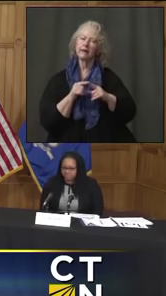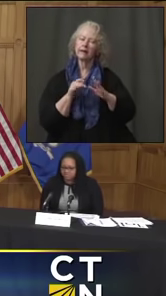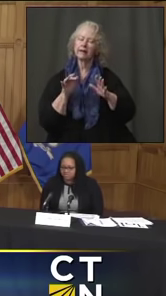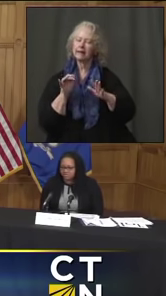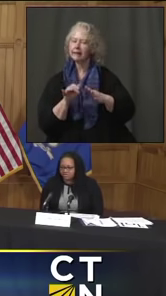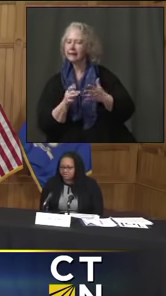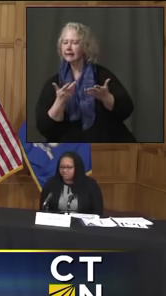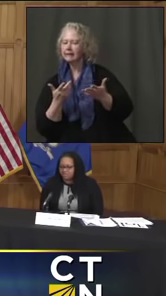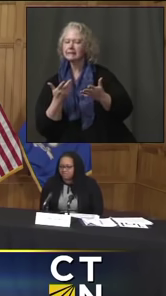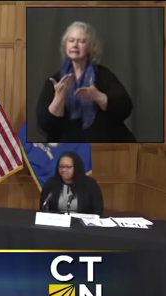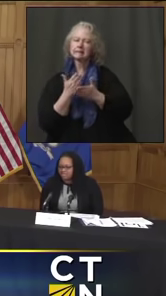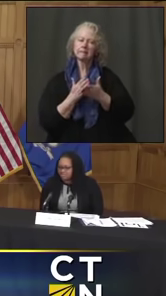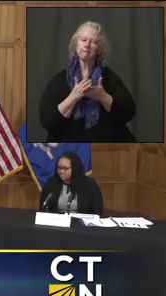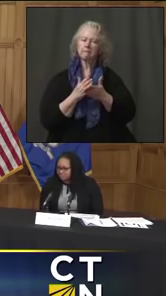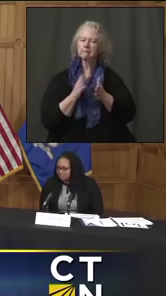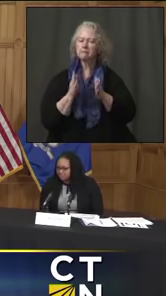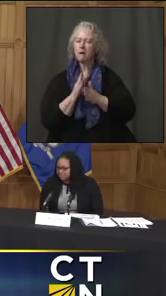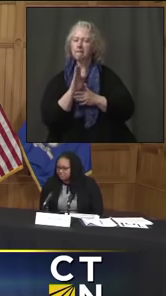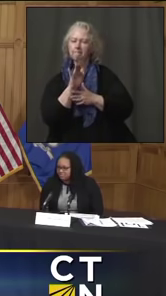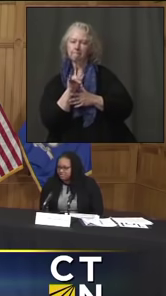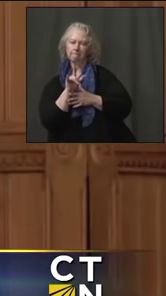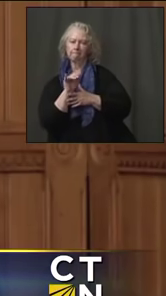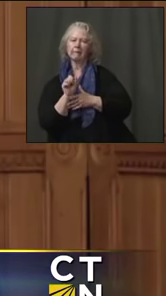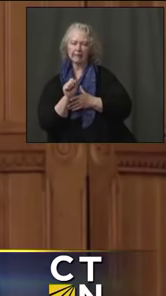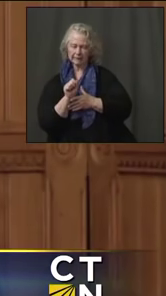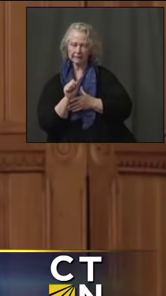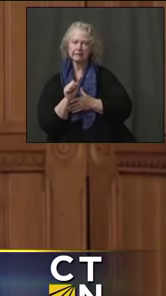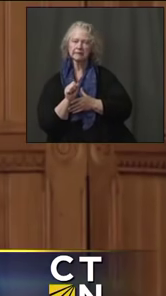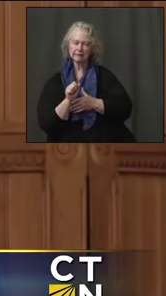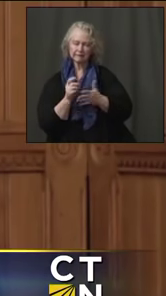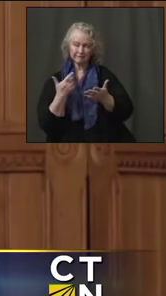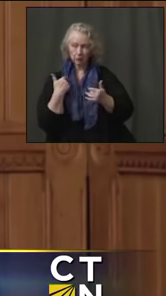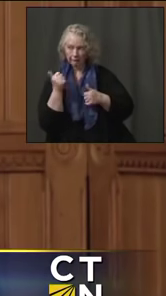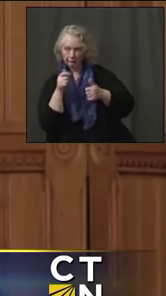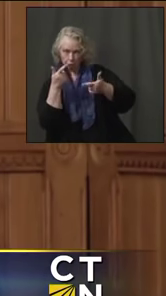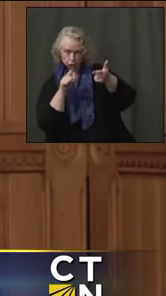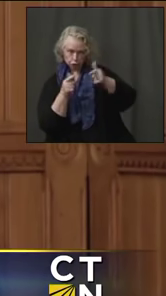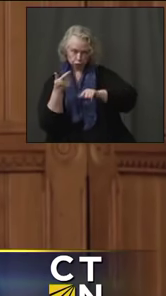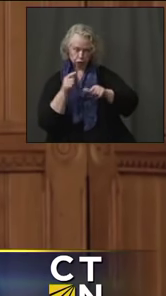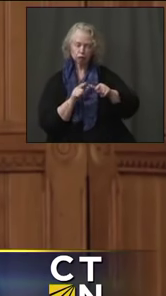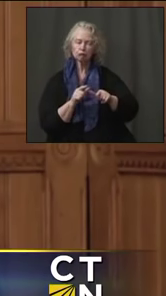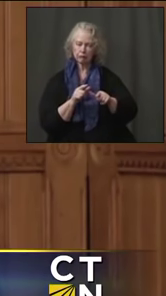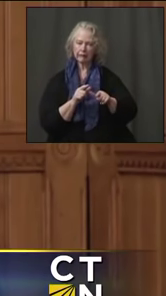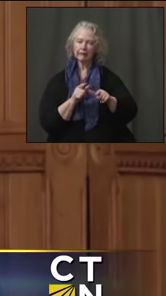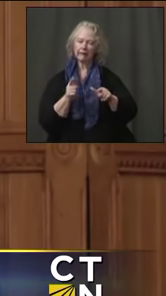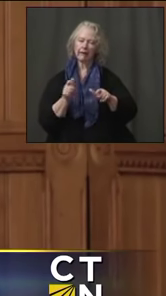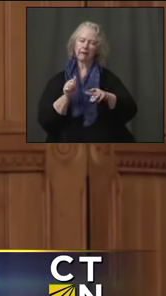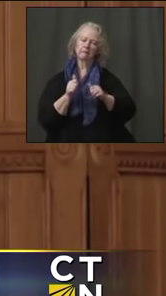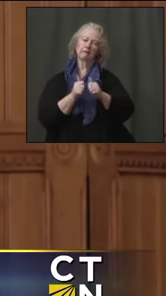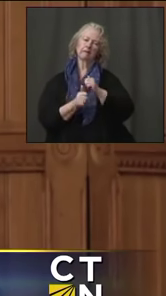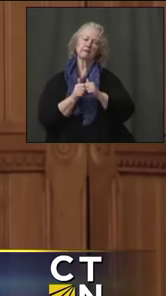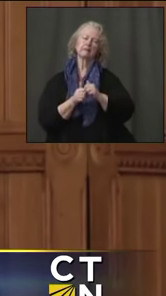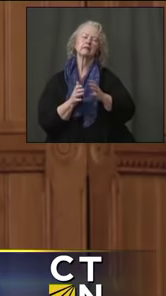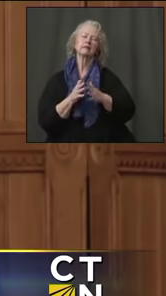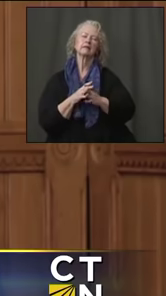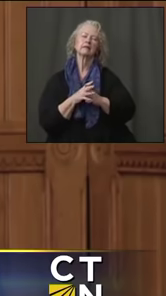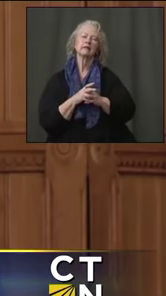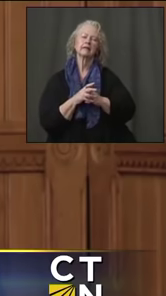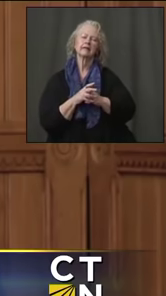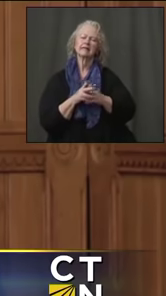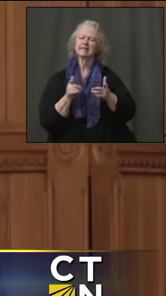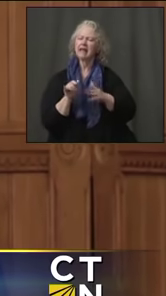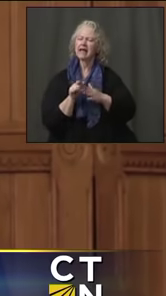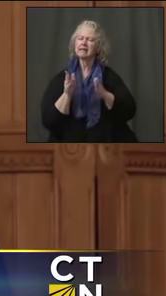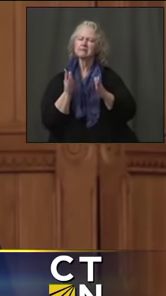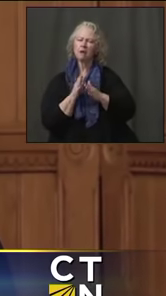there are some smaller mitigation measures that we're in agreement that they can act upon, such as some of these small